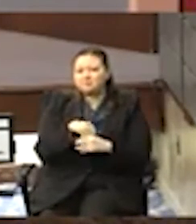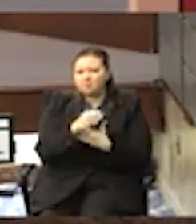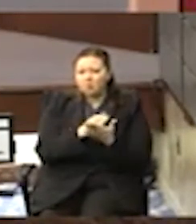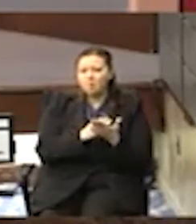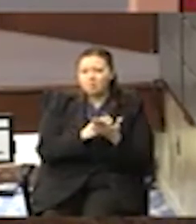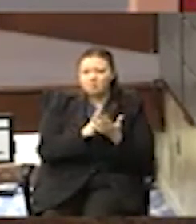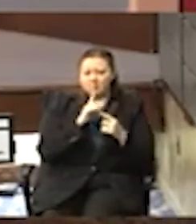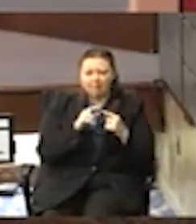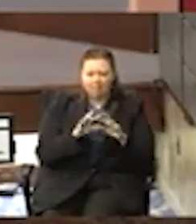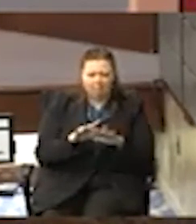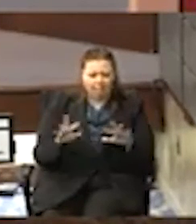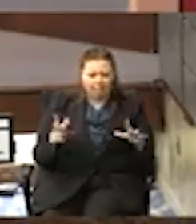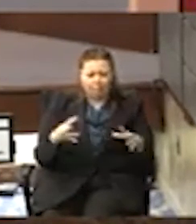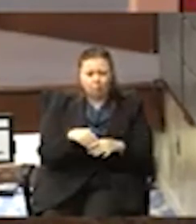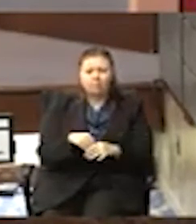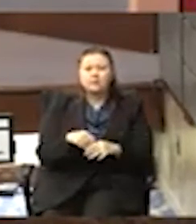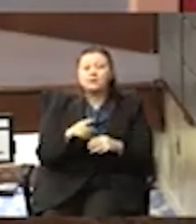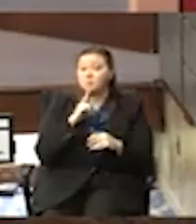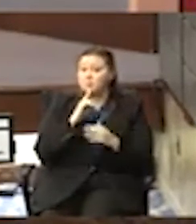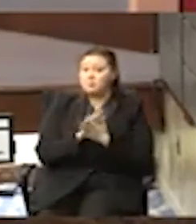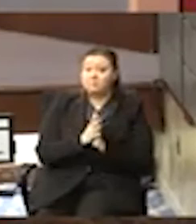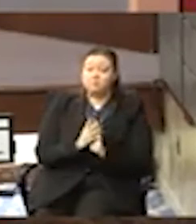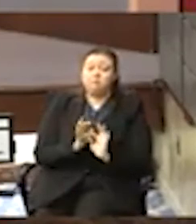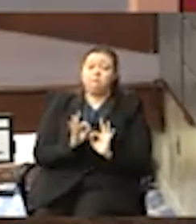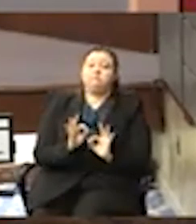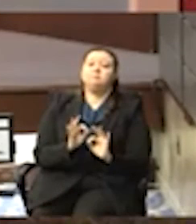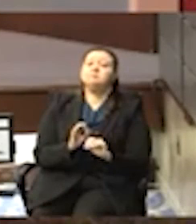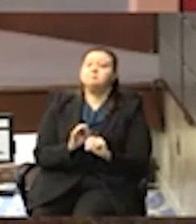glad that is going to become a reality.